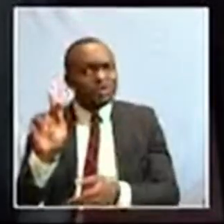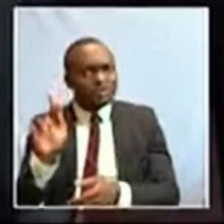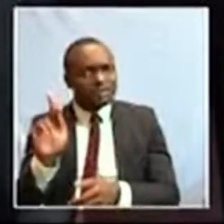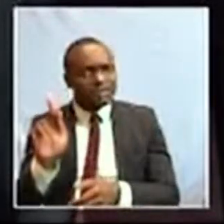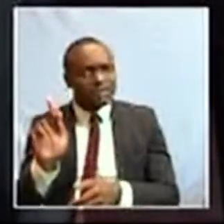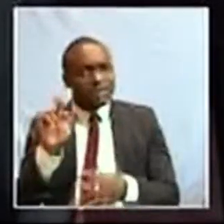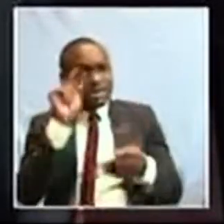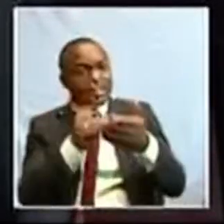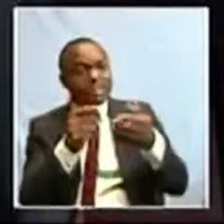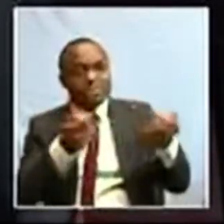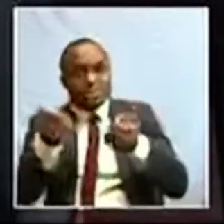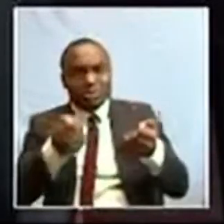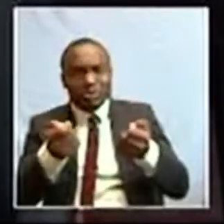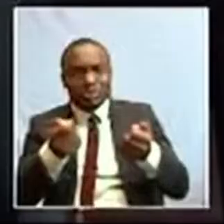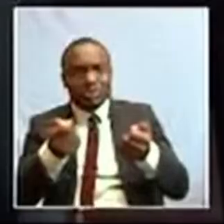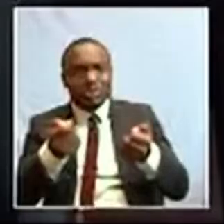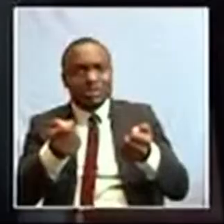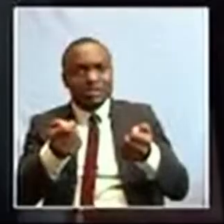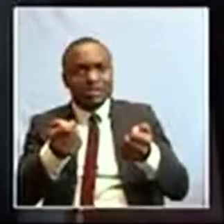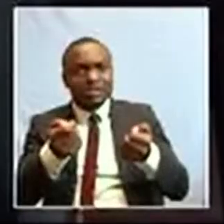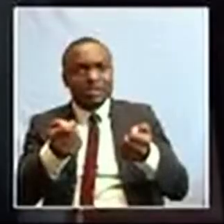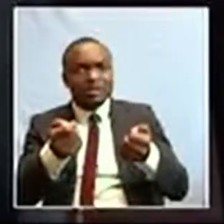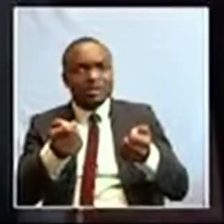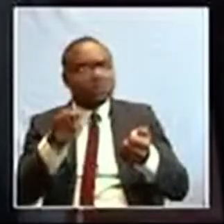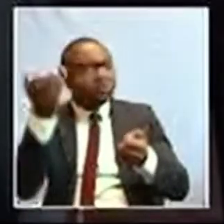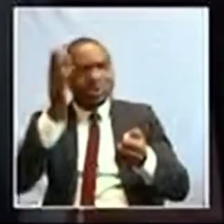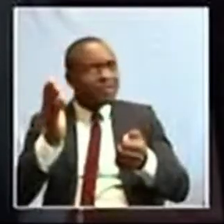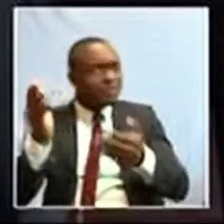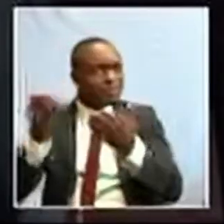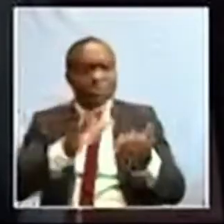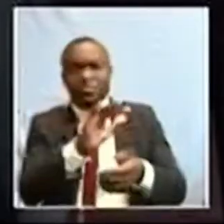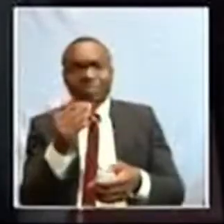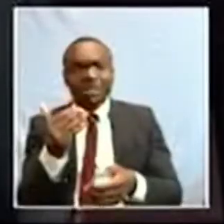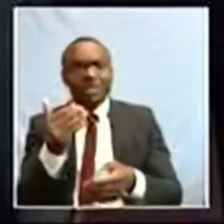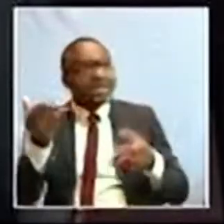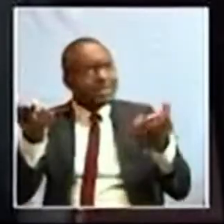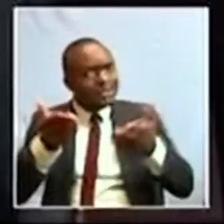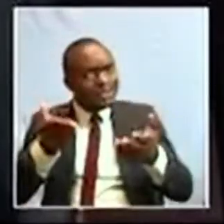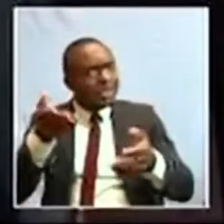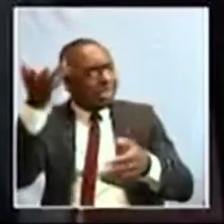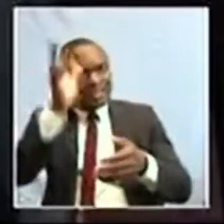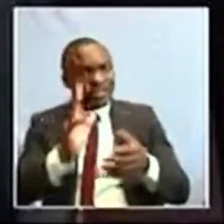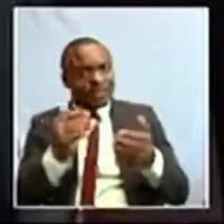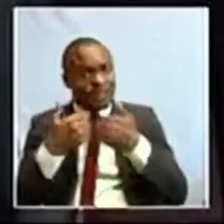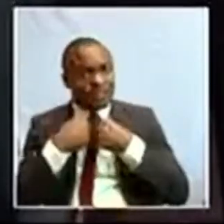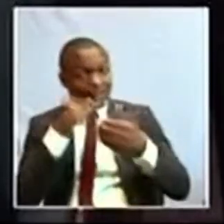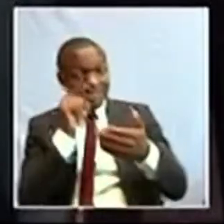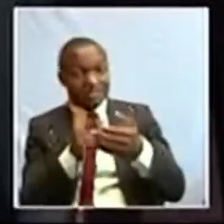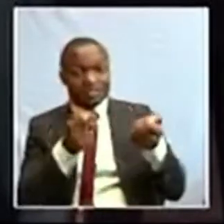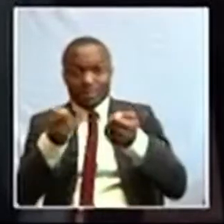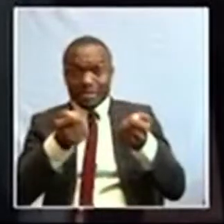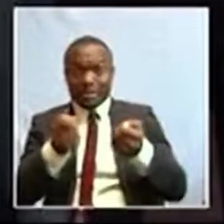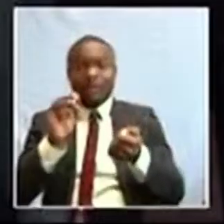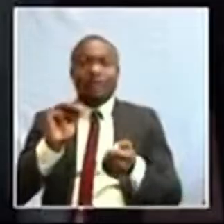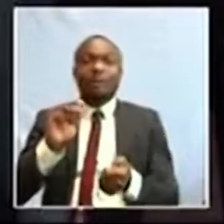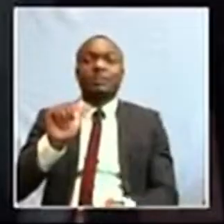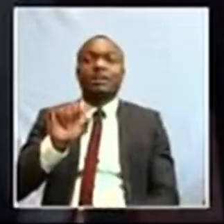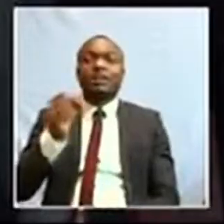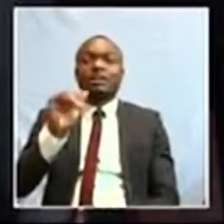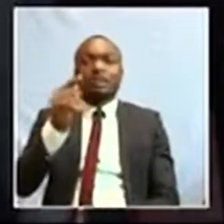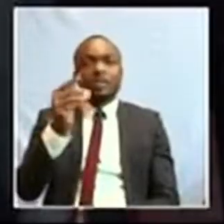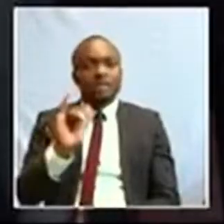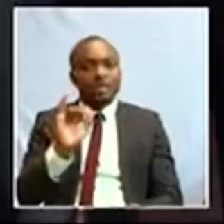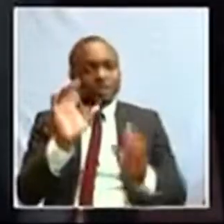and this vehicle will never be taken back again. There will never be this vehicle at Masaiti Council. So for me,